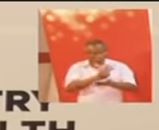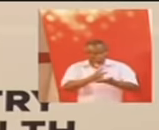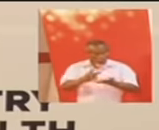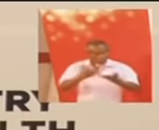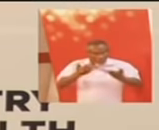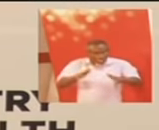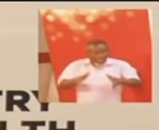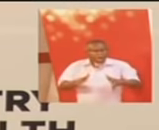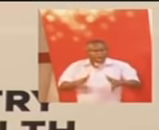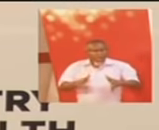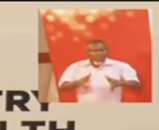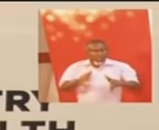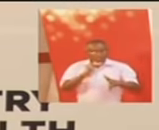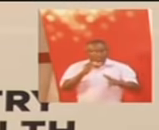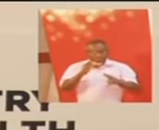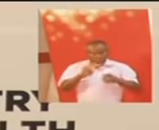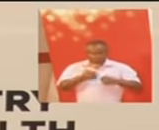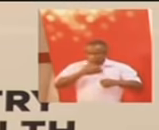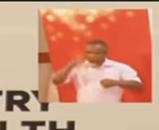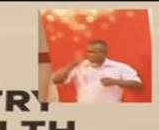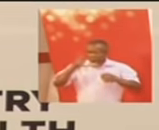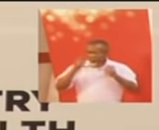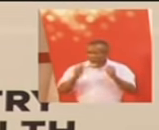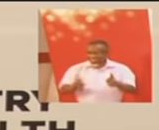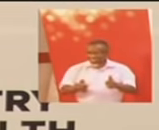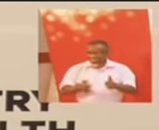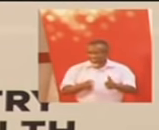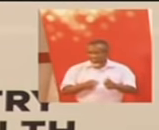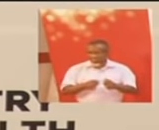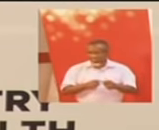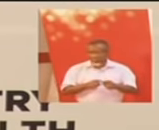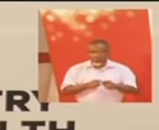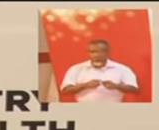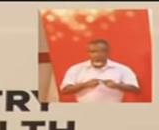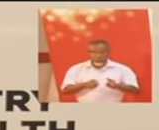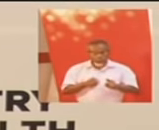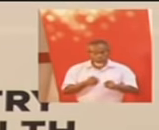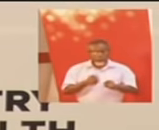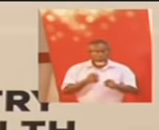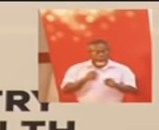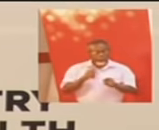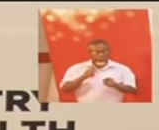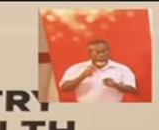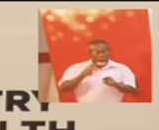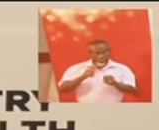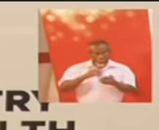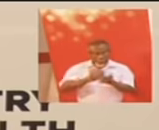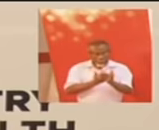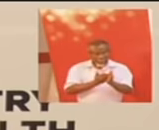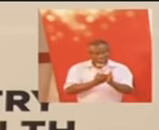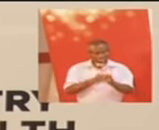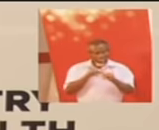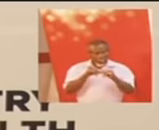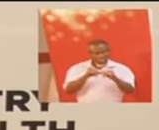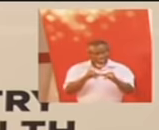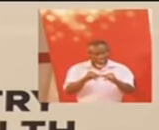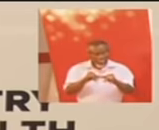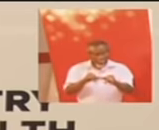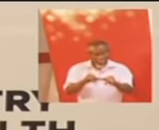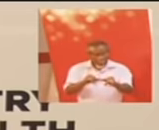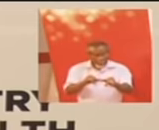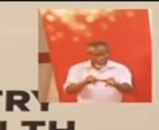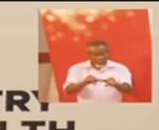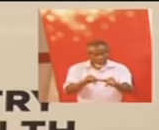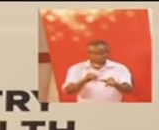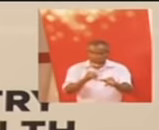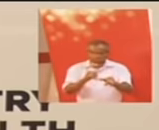months to actually recover, if they recover their full function at all. So there are changes that occur in the respiratory system